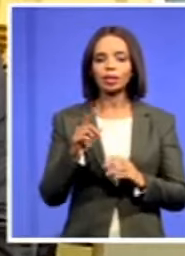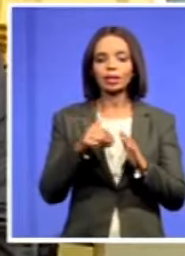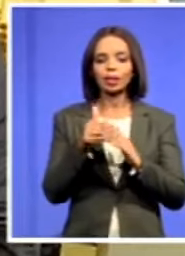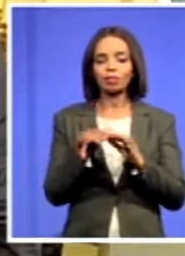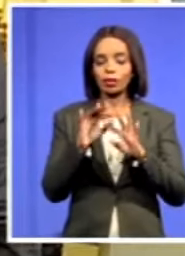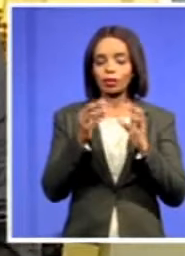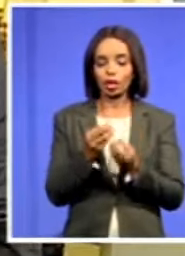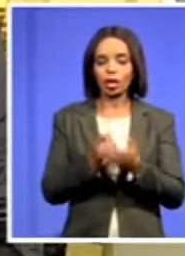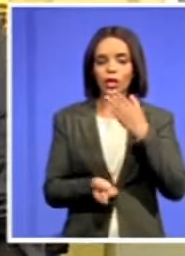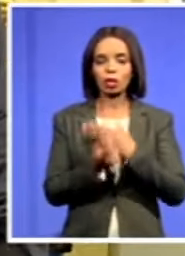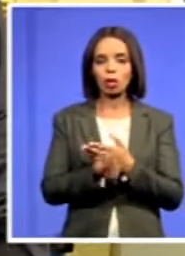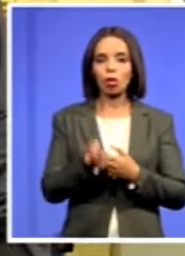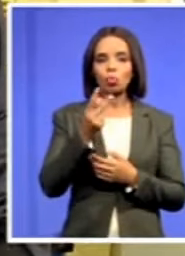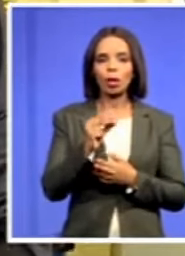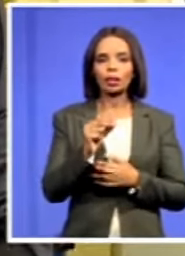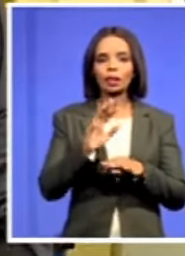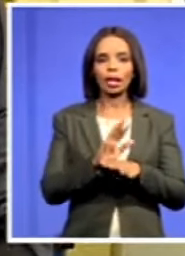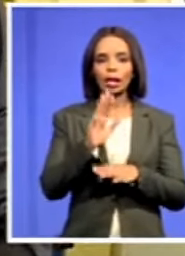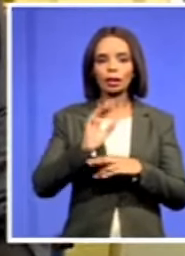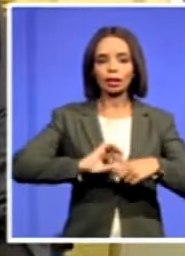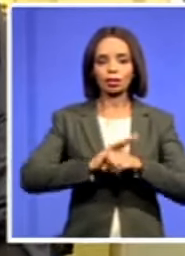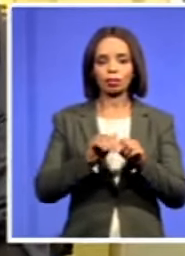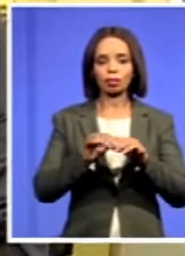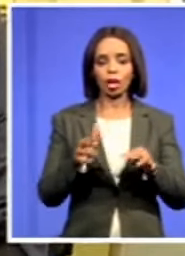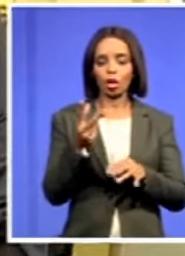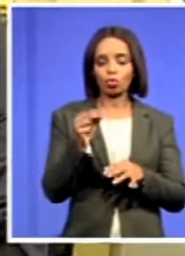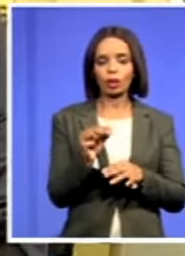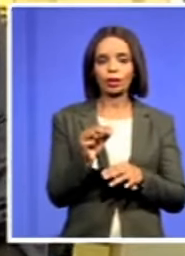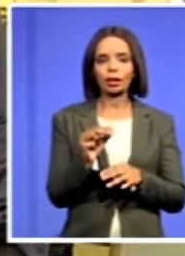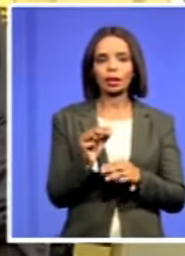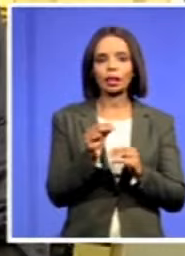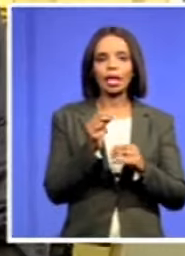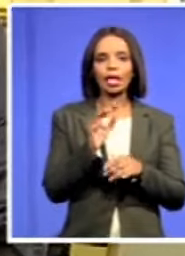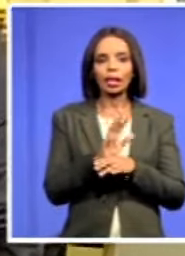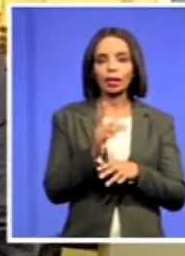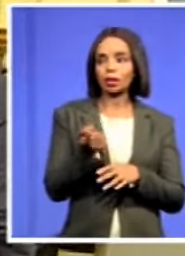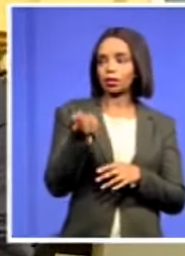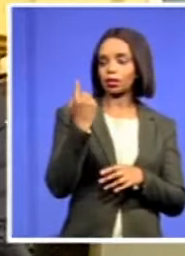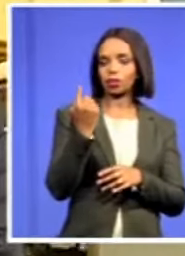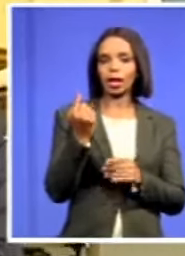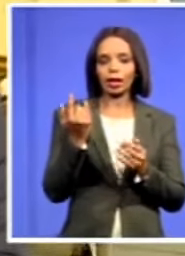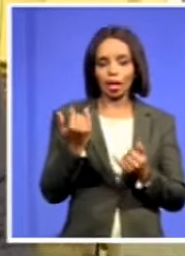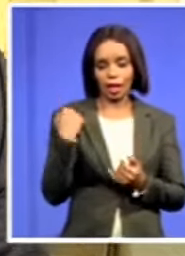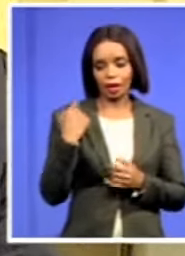grade 11 and last year when they were doing their matric. Are calls for the MEC's head justifiable?